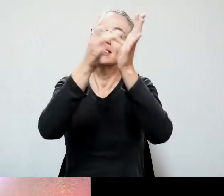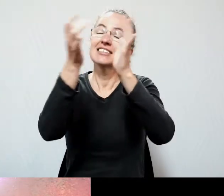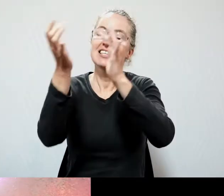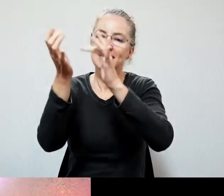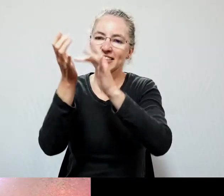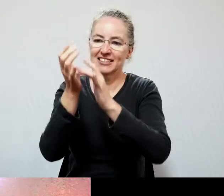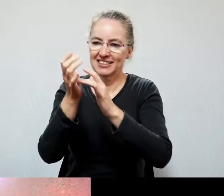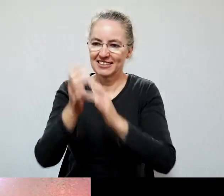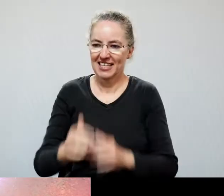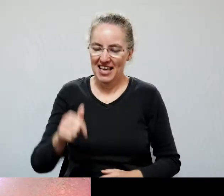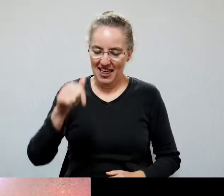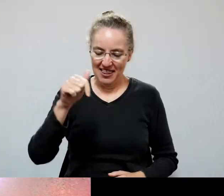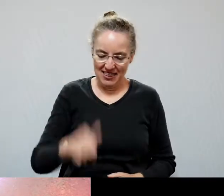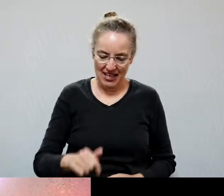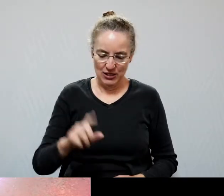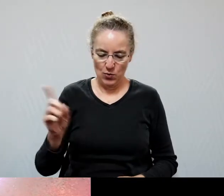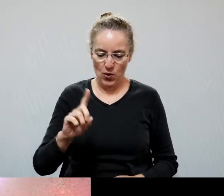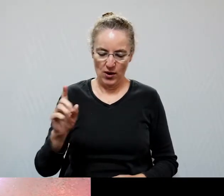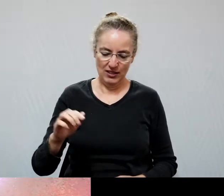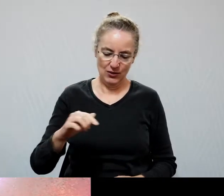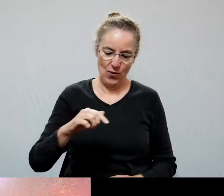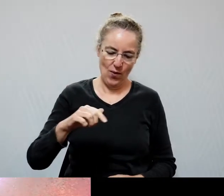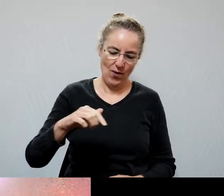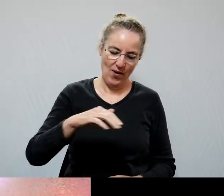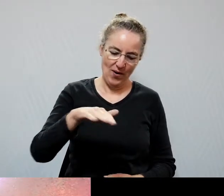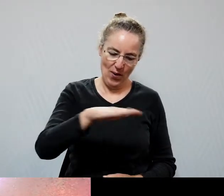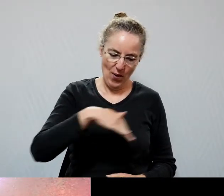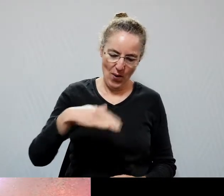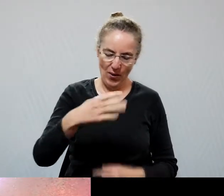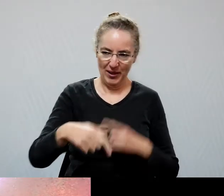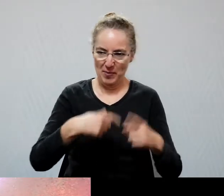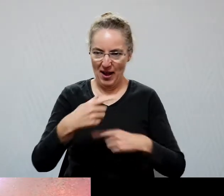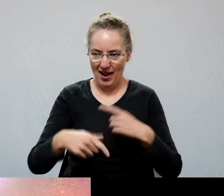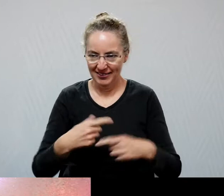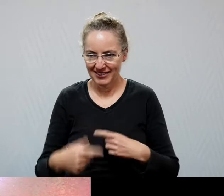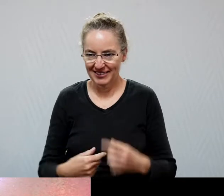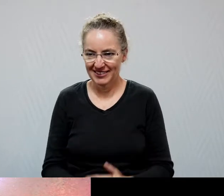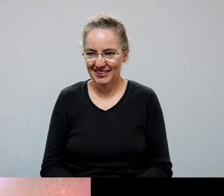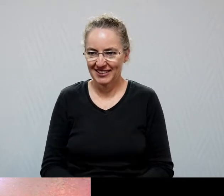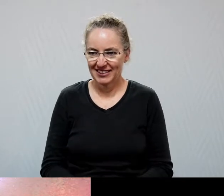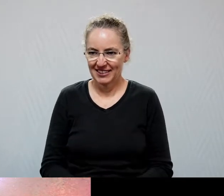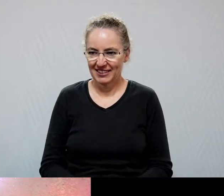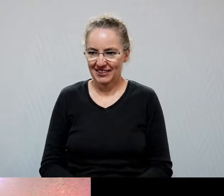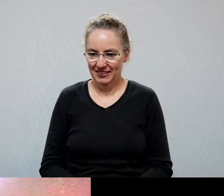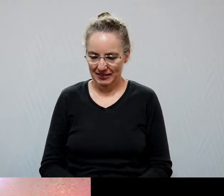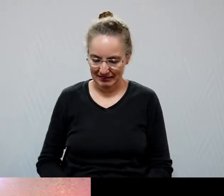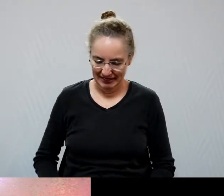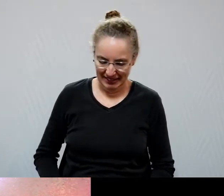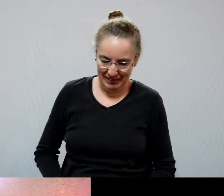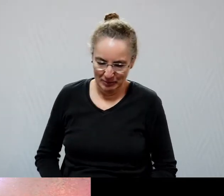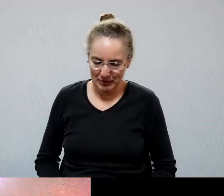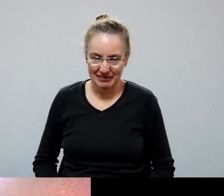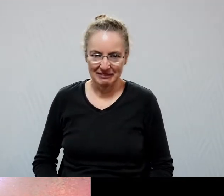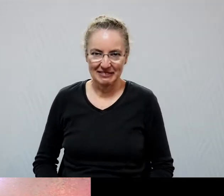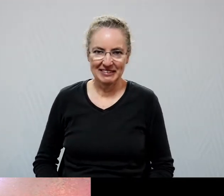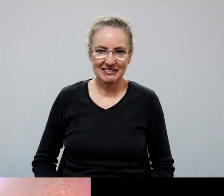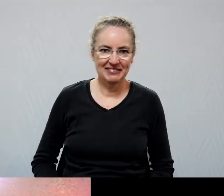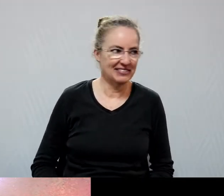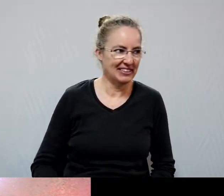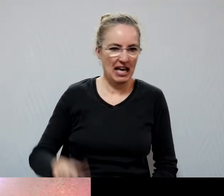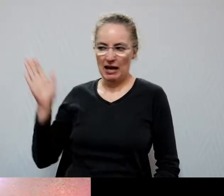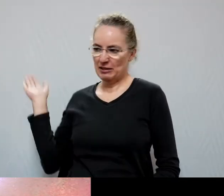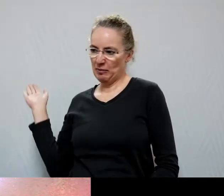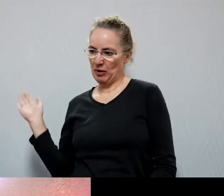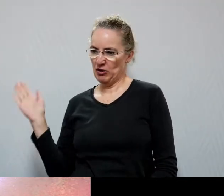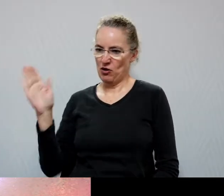to Jesus, and that's what it's all about. You put your right foot in, you put your right